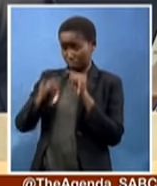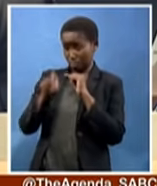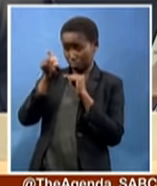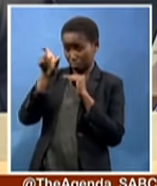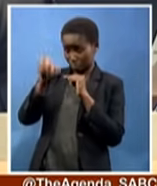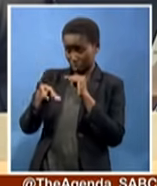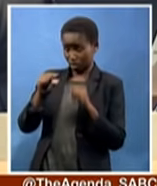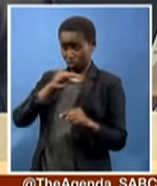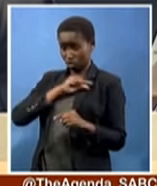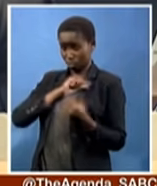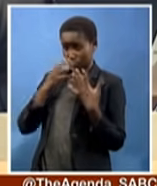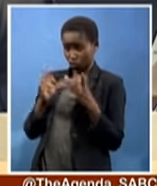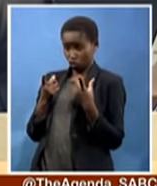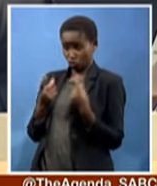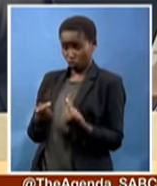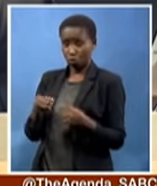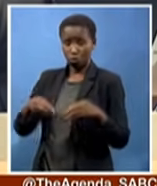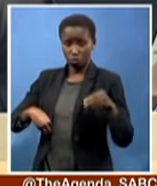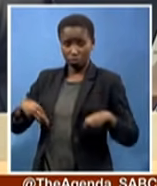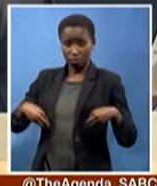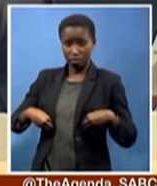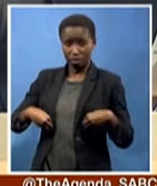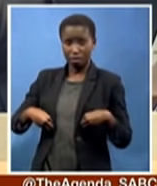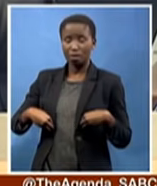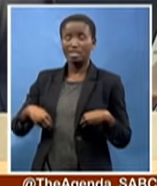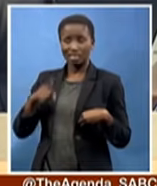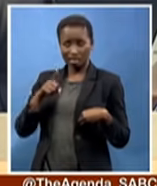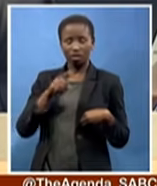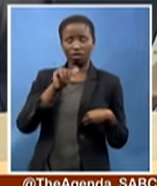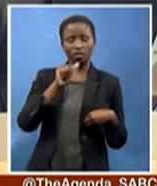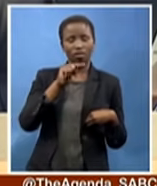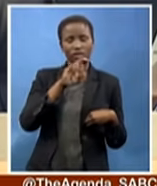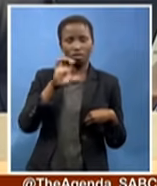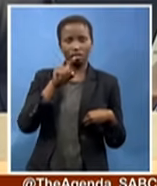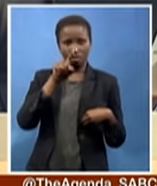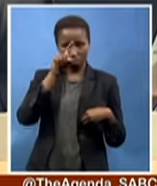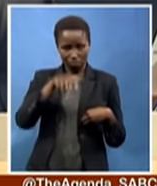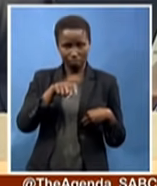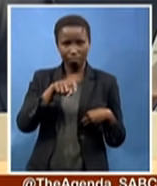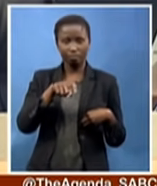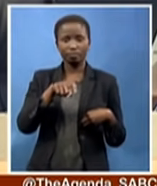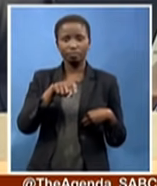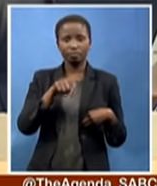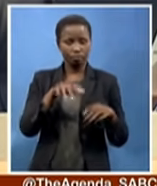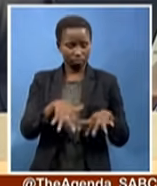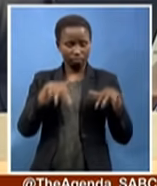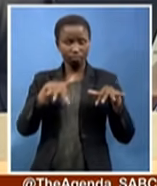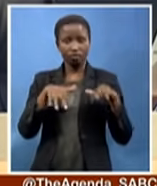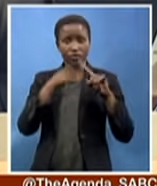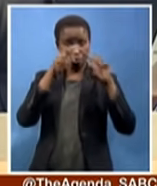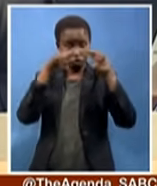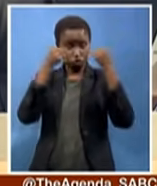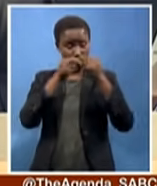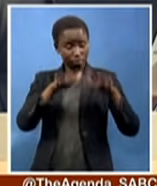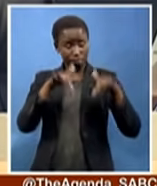it requires the ANC deployees to cabinet, that is National Cabinet, especially the Minister